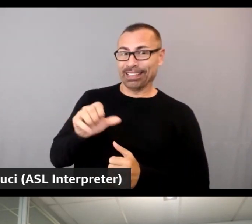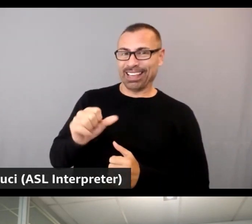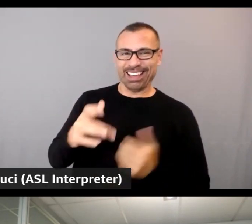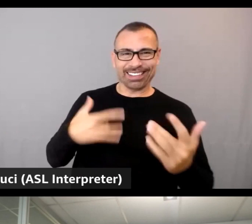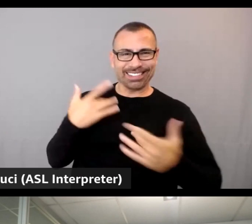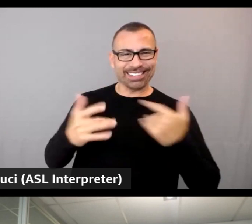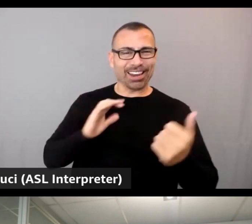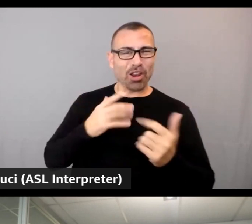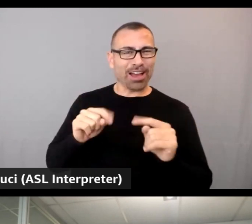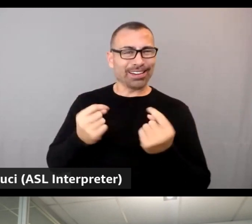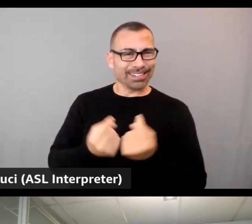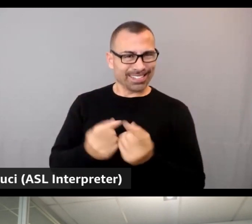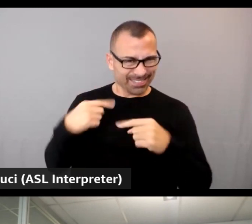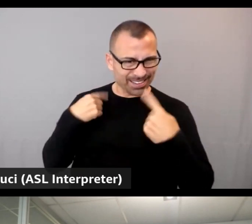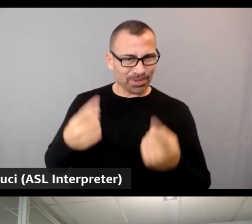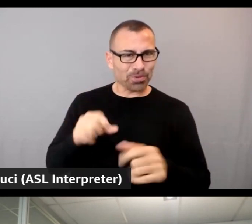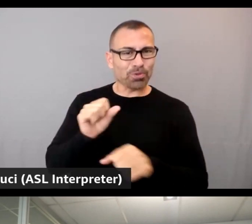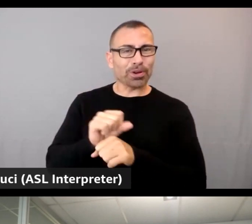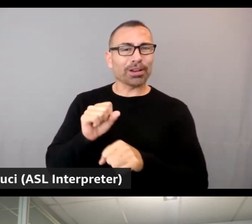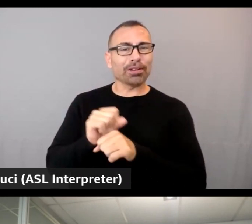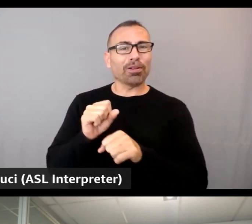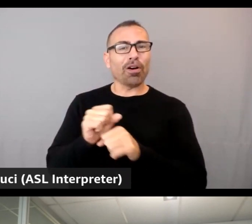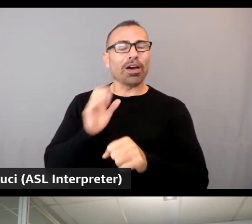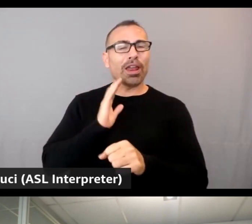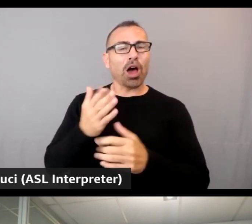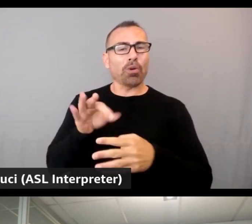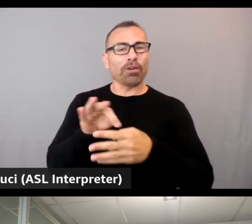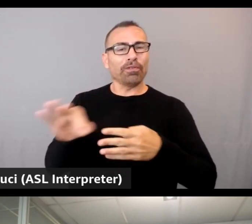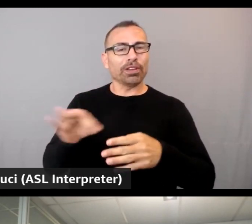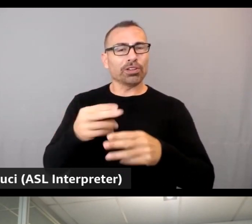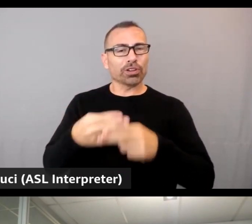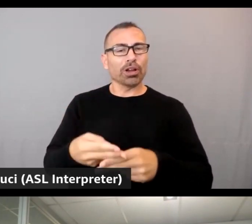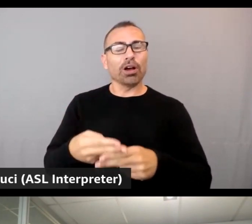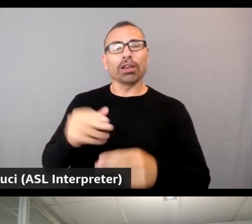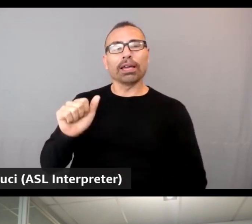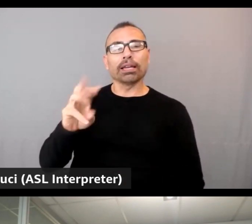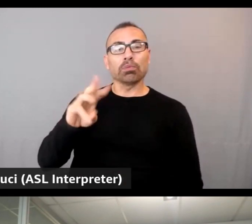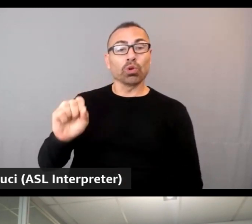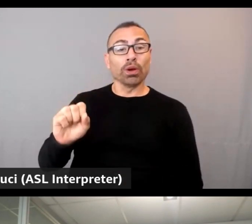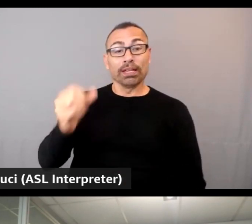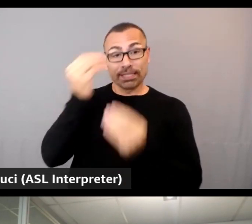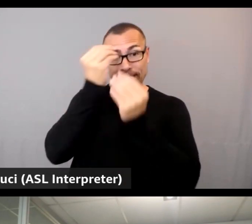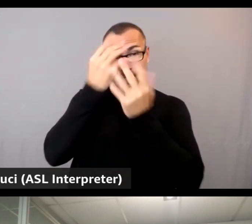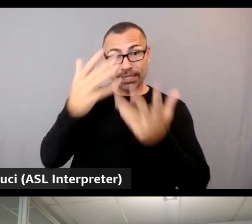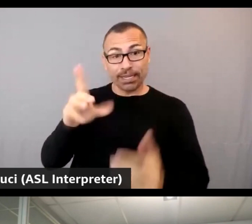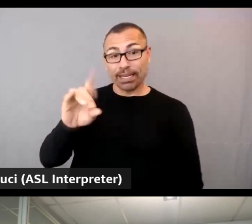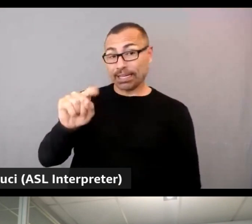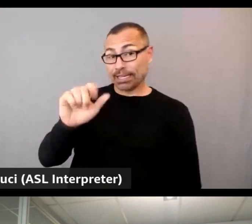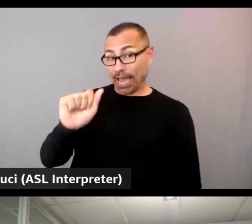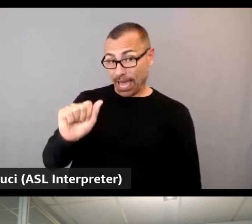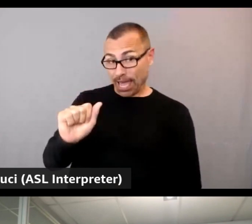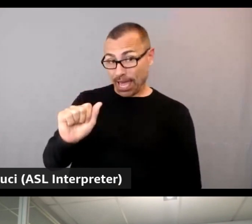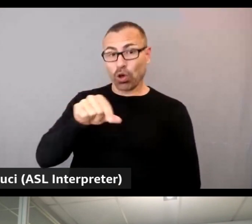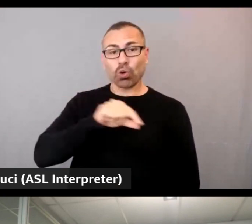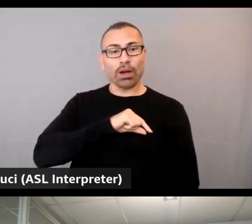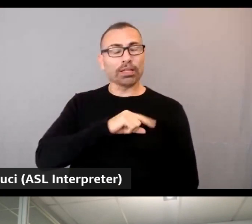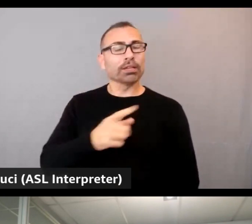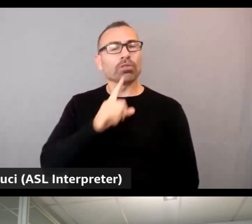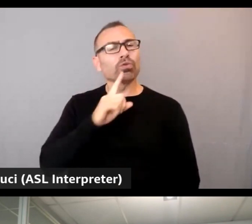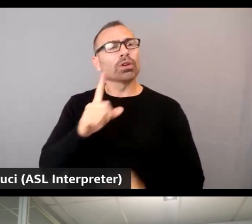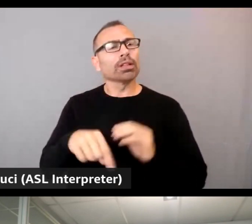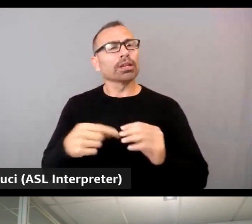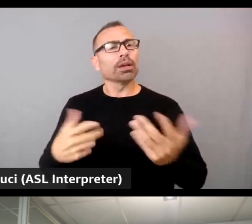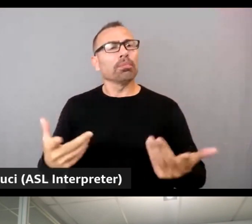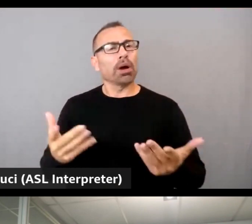now on a feature called AWS Data Quality. And so this is really about providing sort of